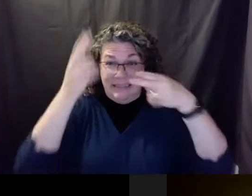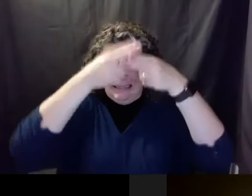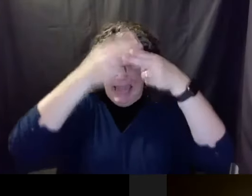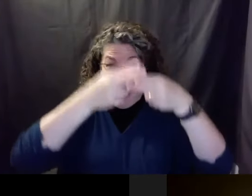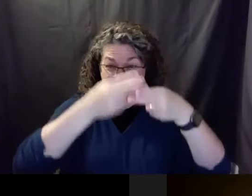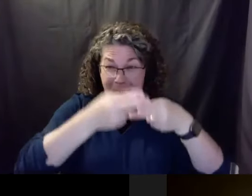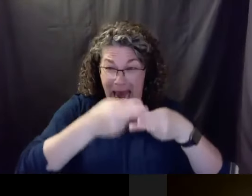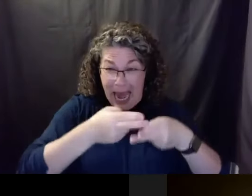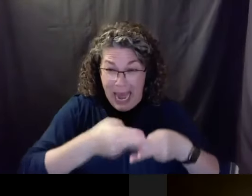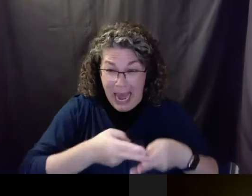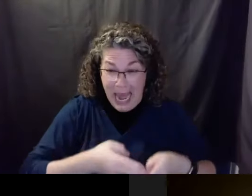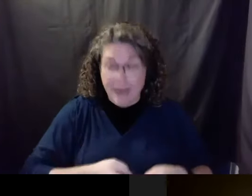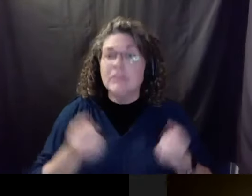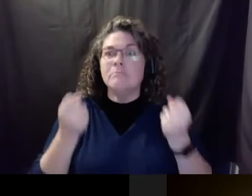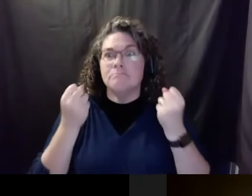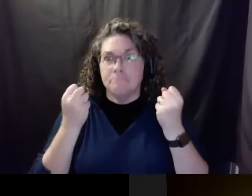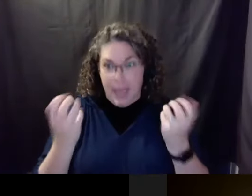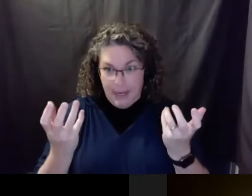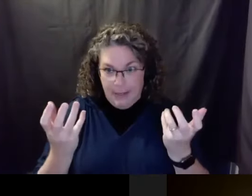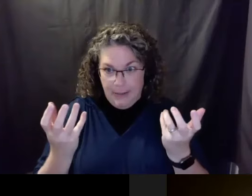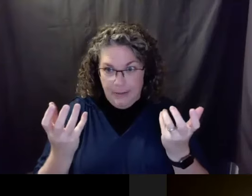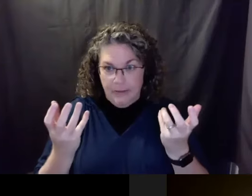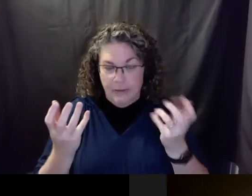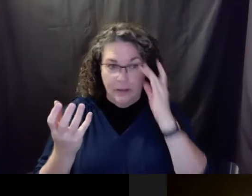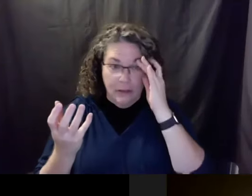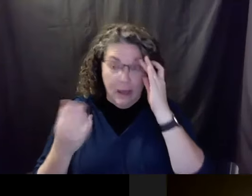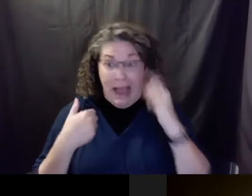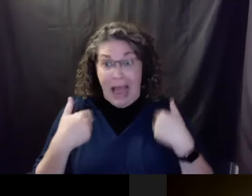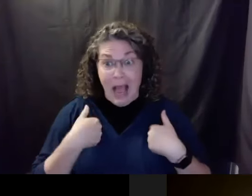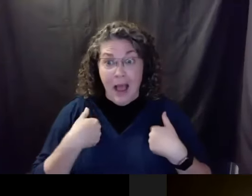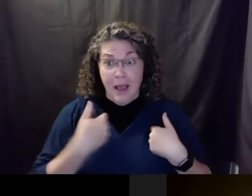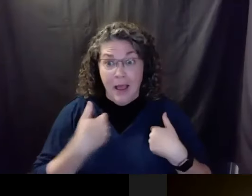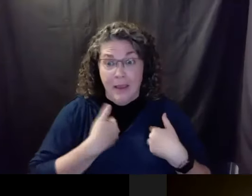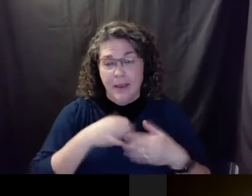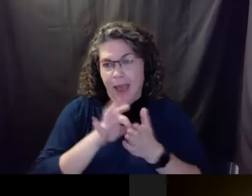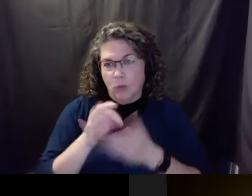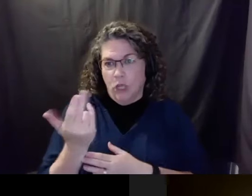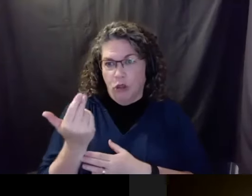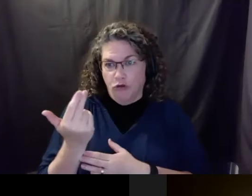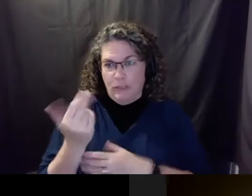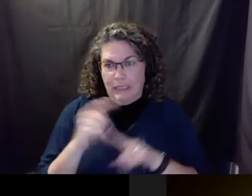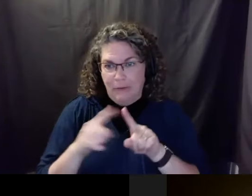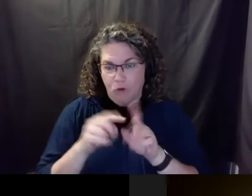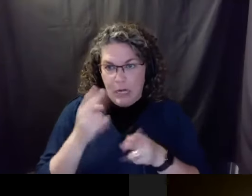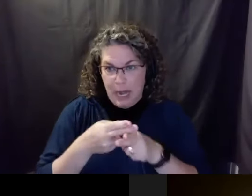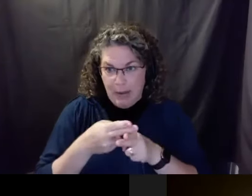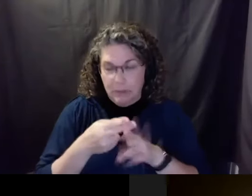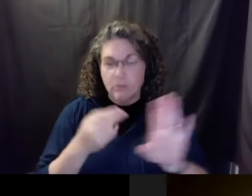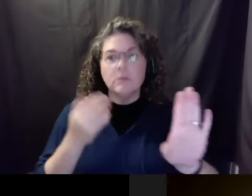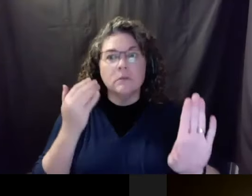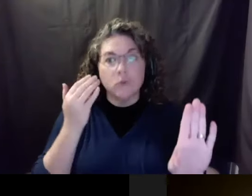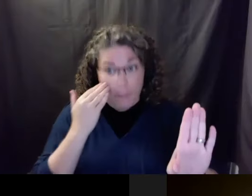list of individuals there. And I actually counted 13. And so I want you to be aware of